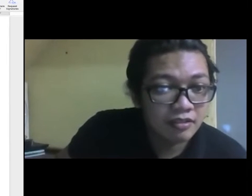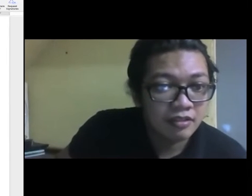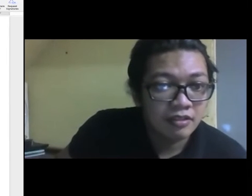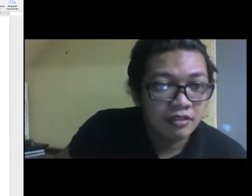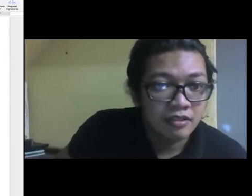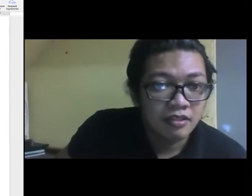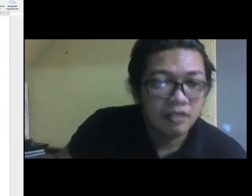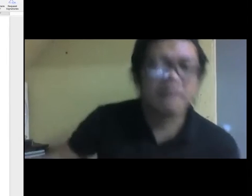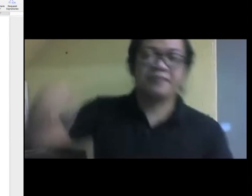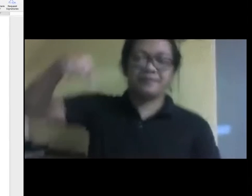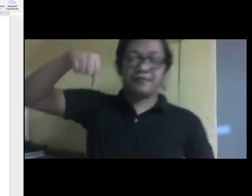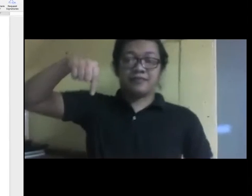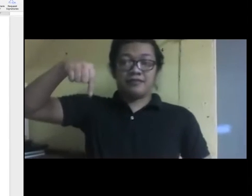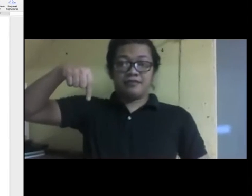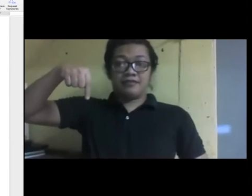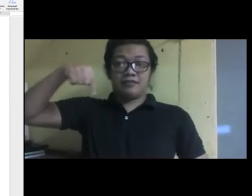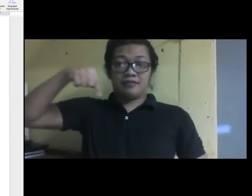Next.